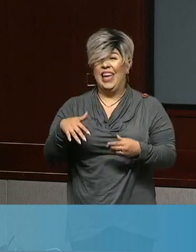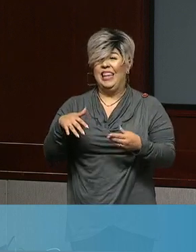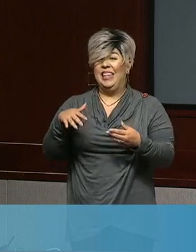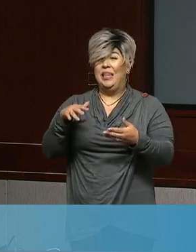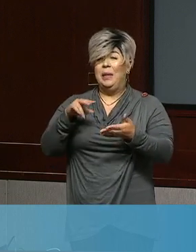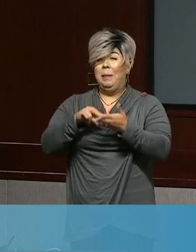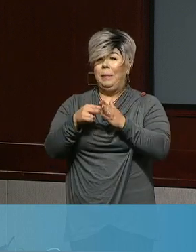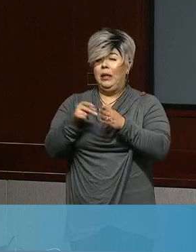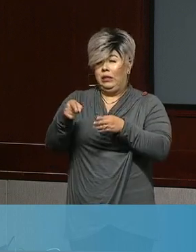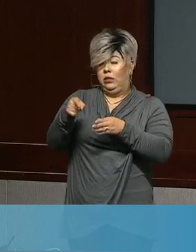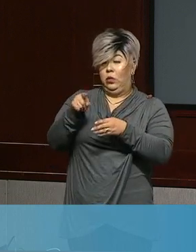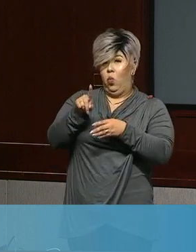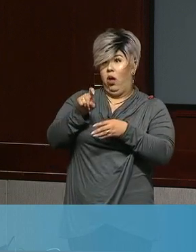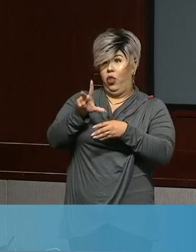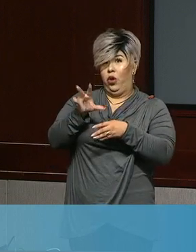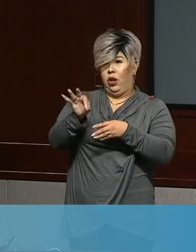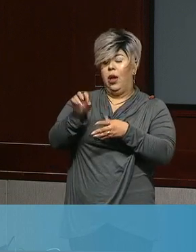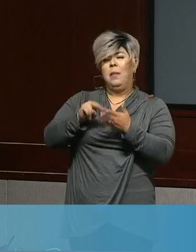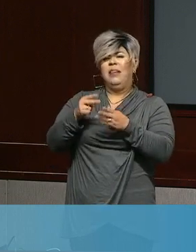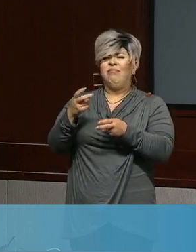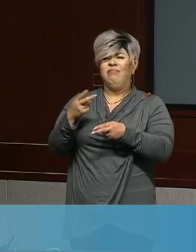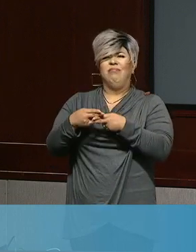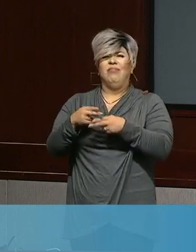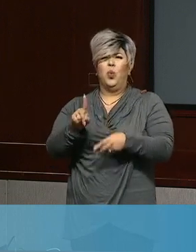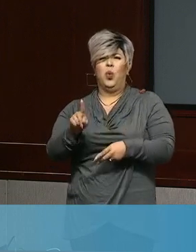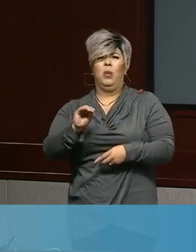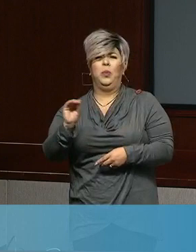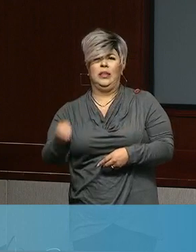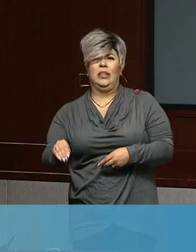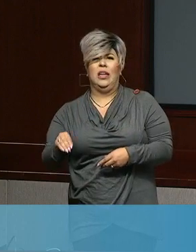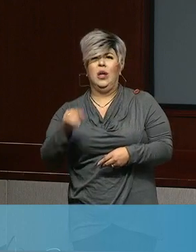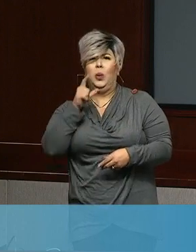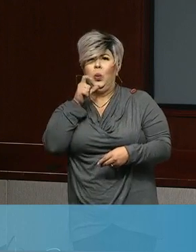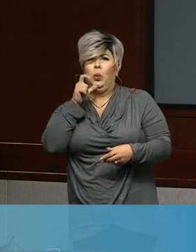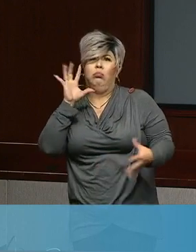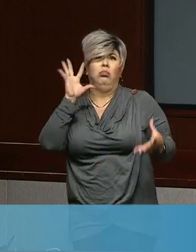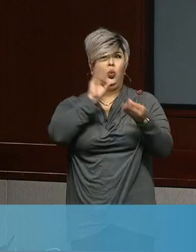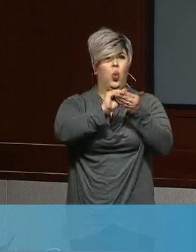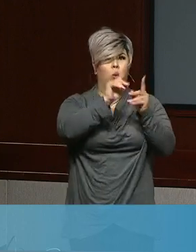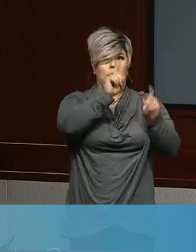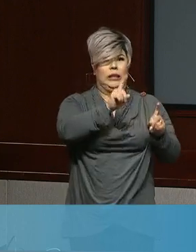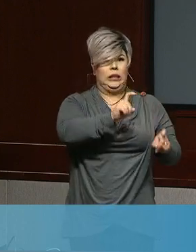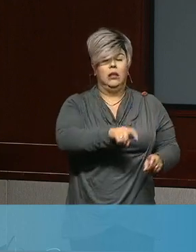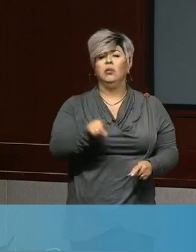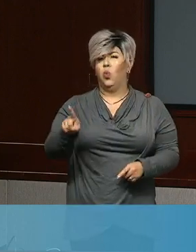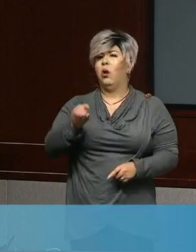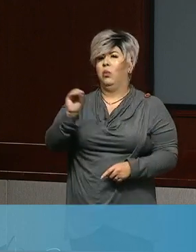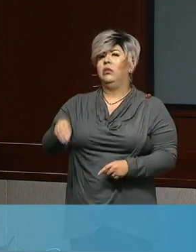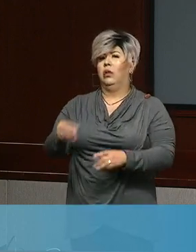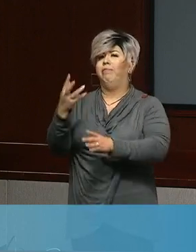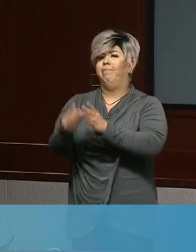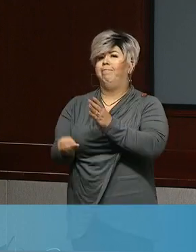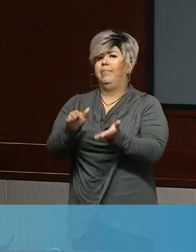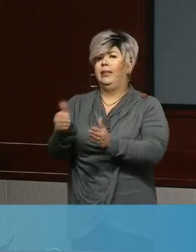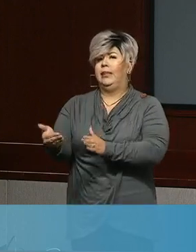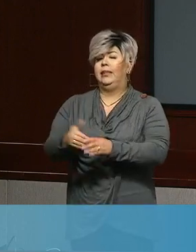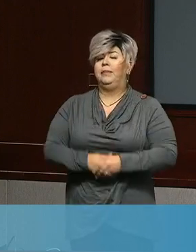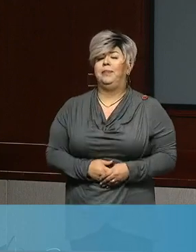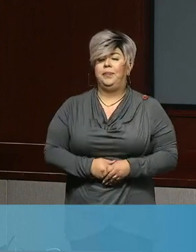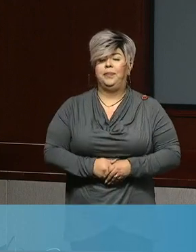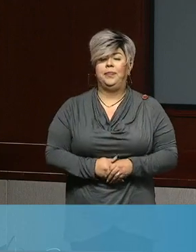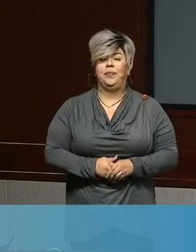under 1% of the total number who have tested positive over the course of this pandemic here